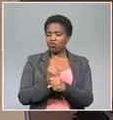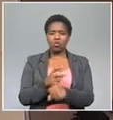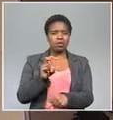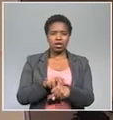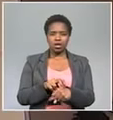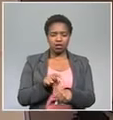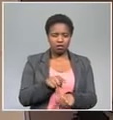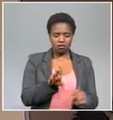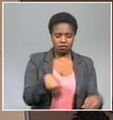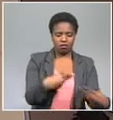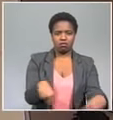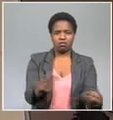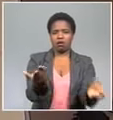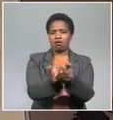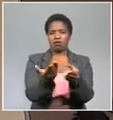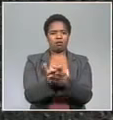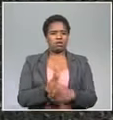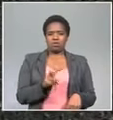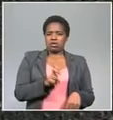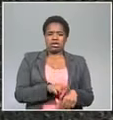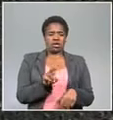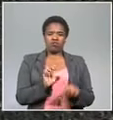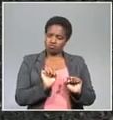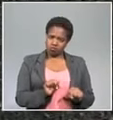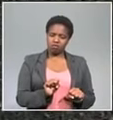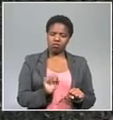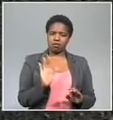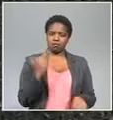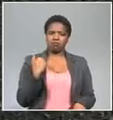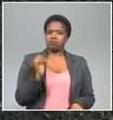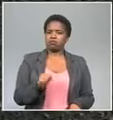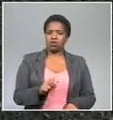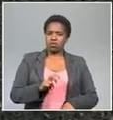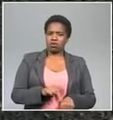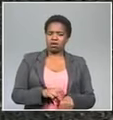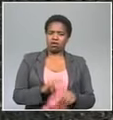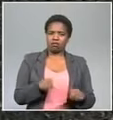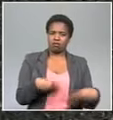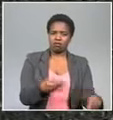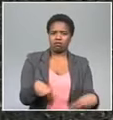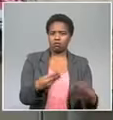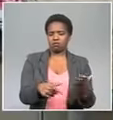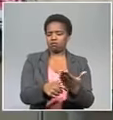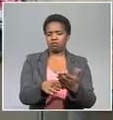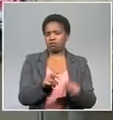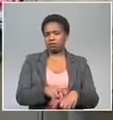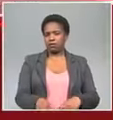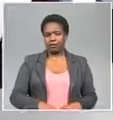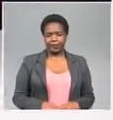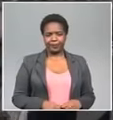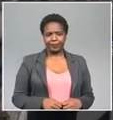Rand. Taxpayers who earn less than 500,000 Rand a year no longer have to submit tax returns.